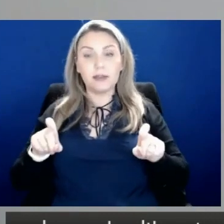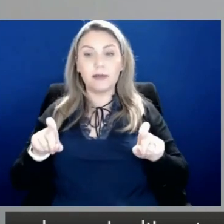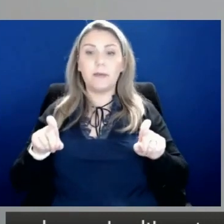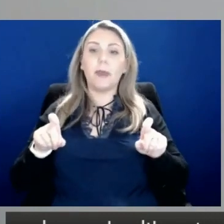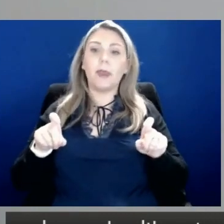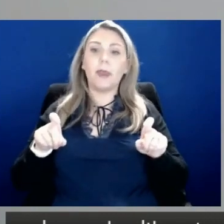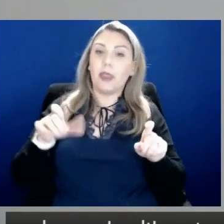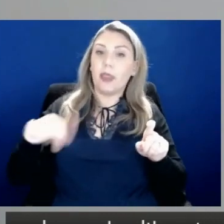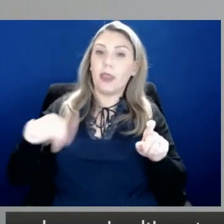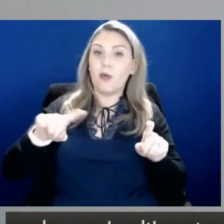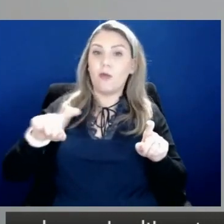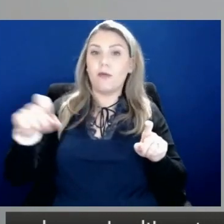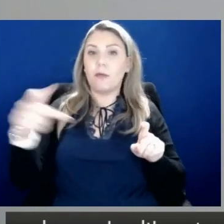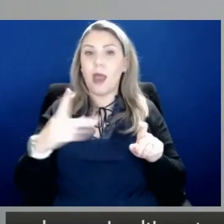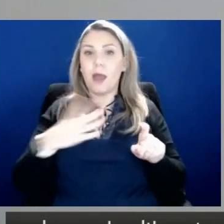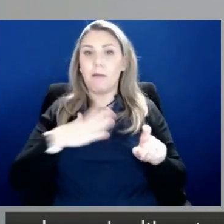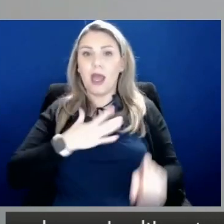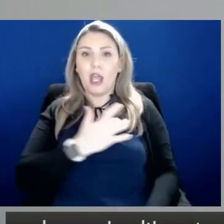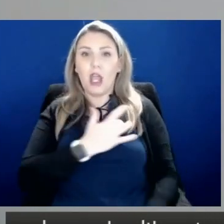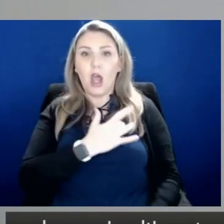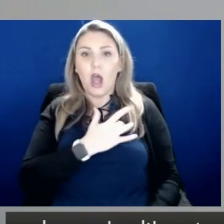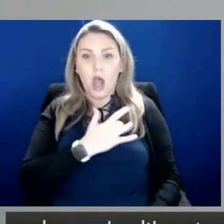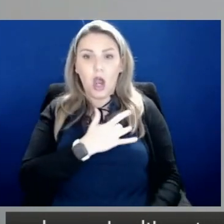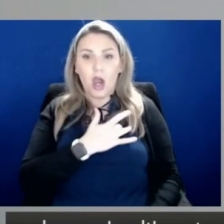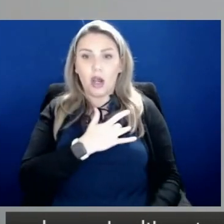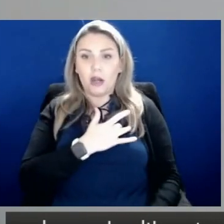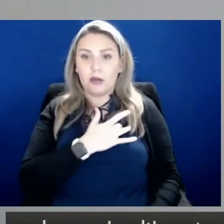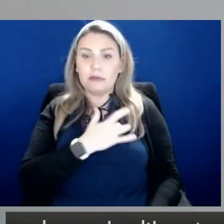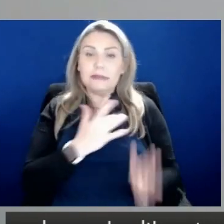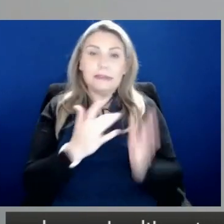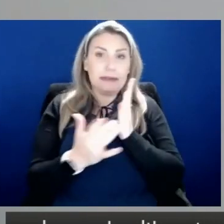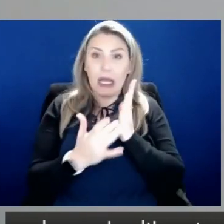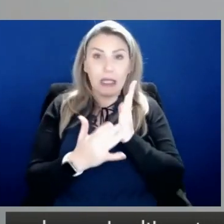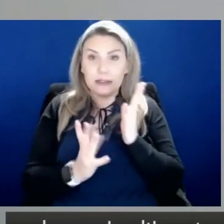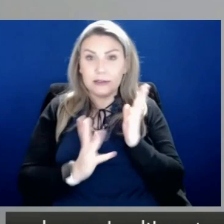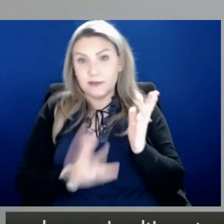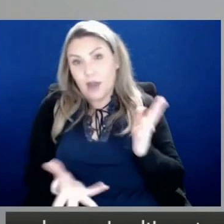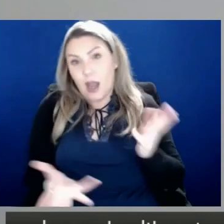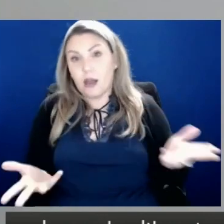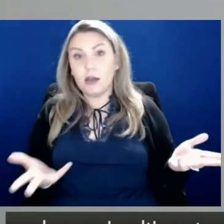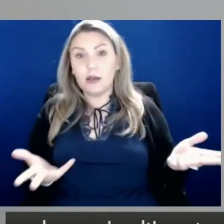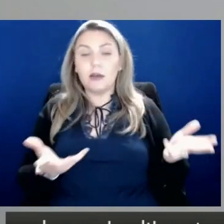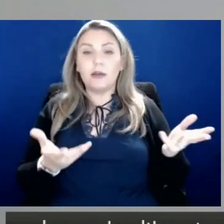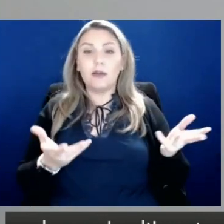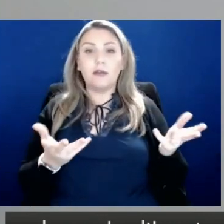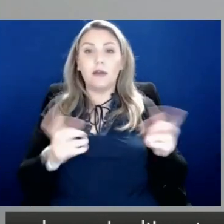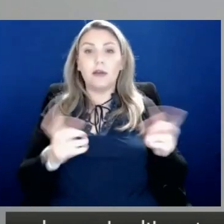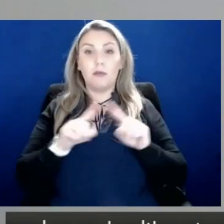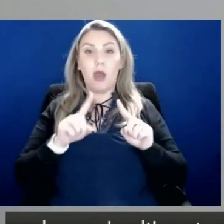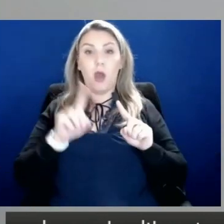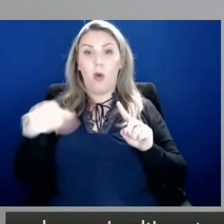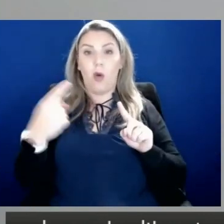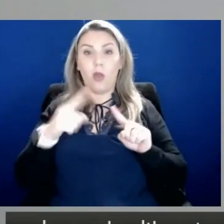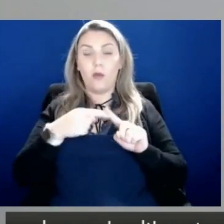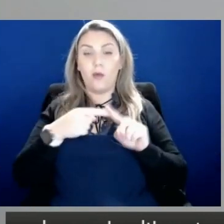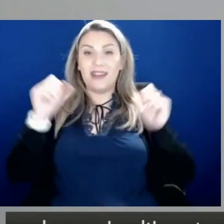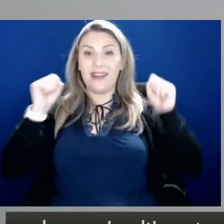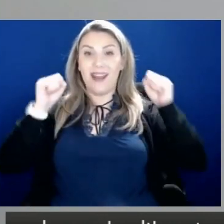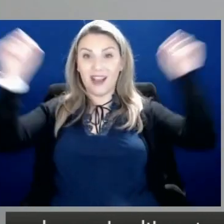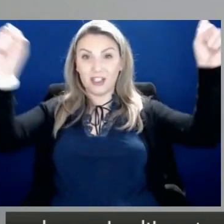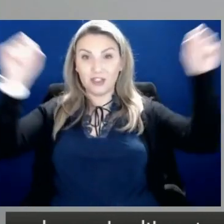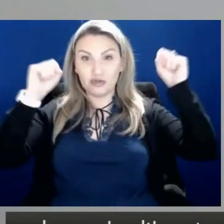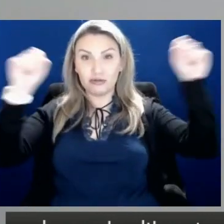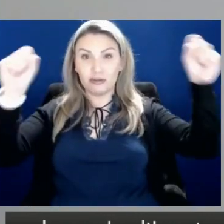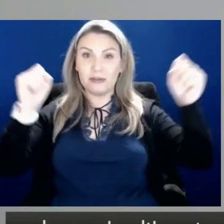come back that my heart is technically fine. It's just when I exercise and really exert myself that I